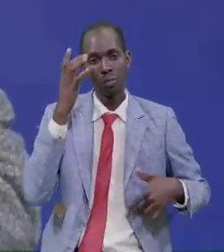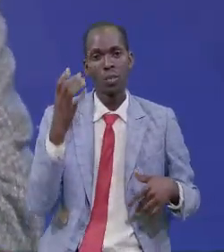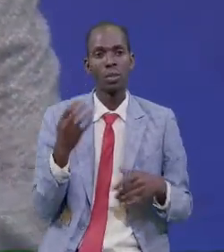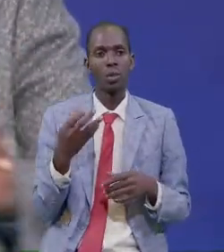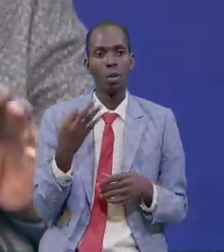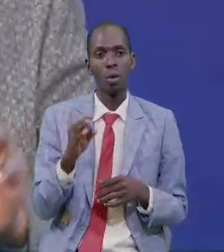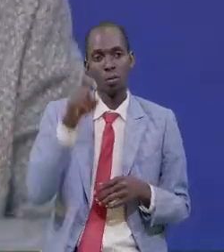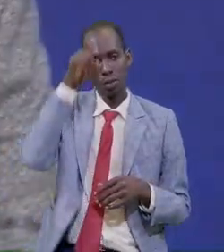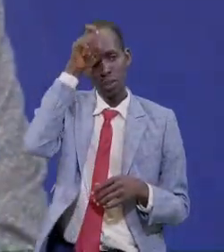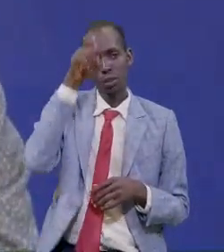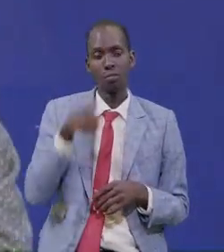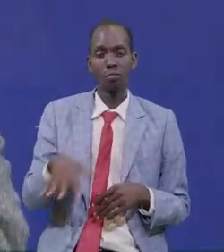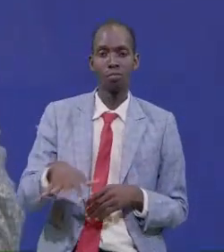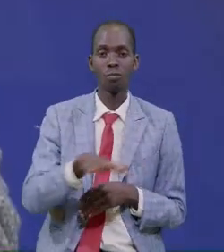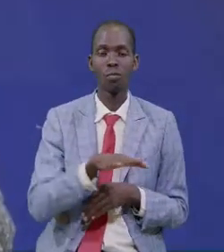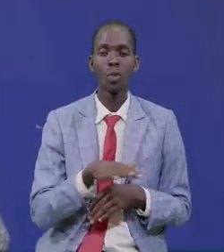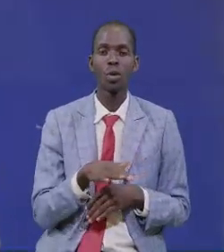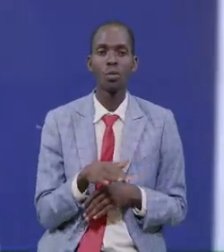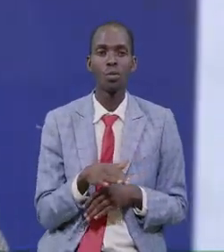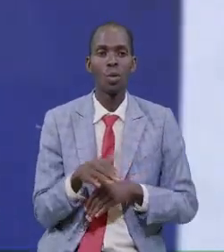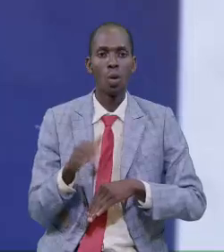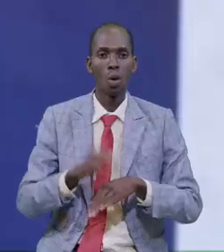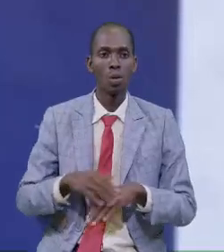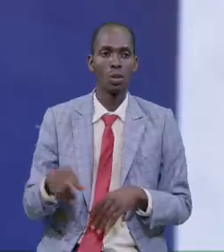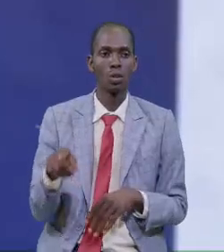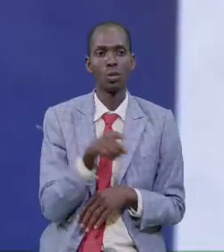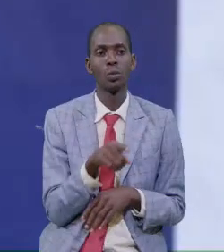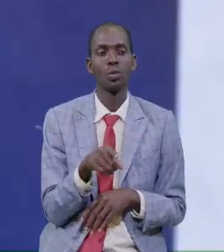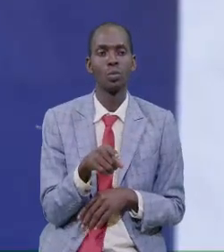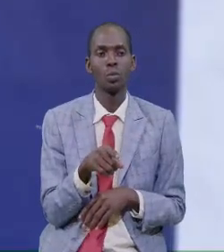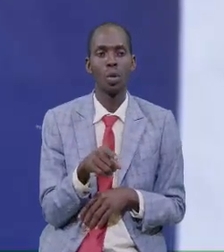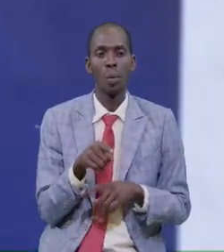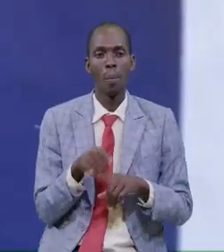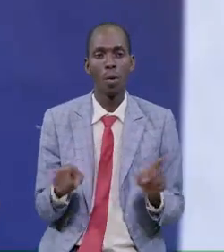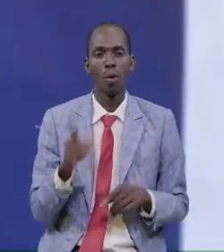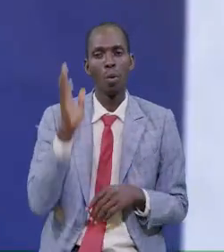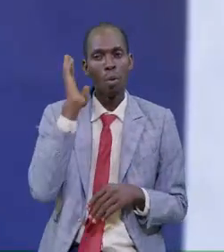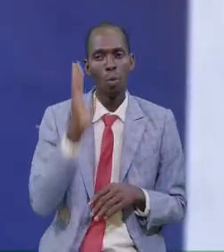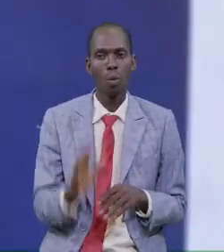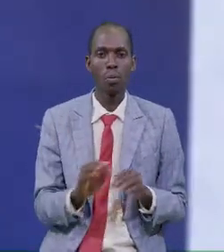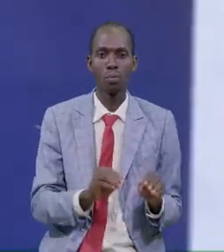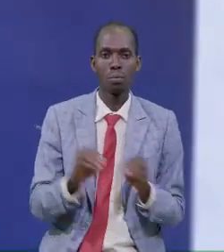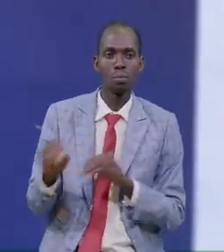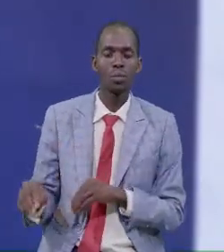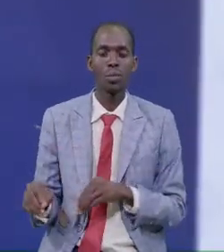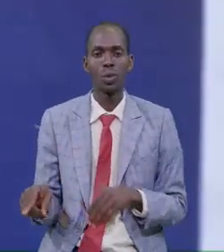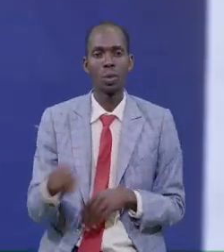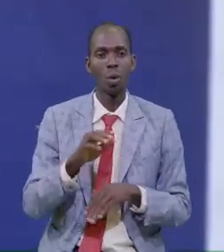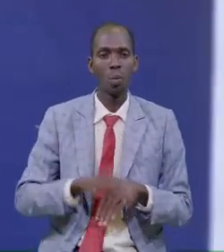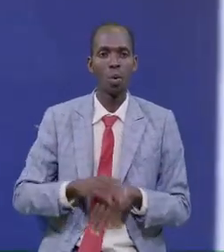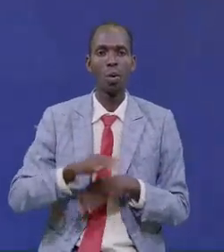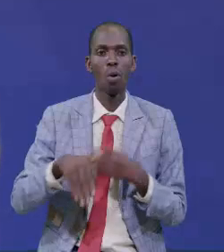knowest upon thee, but he will lay them upon all